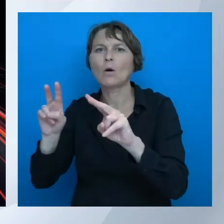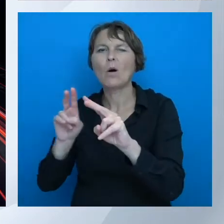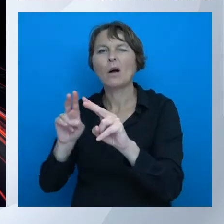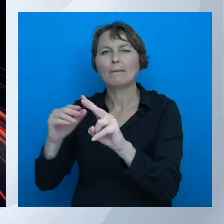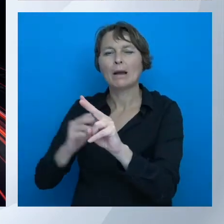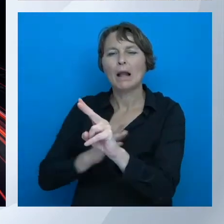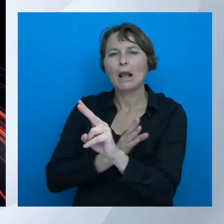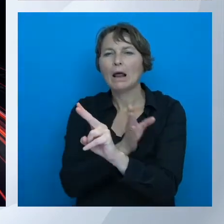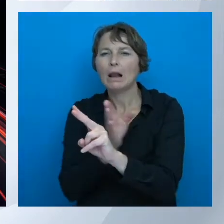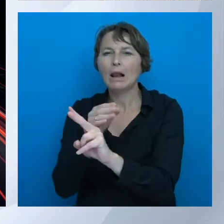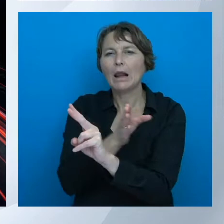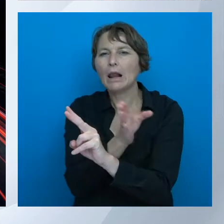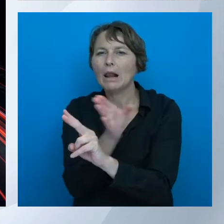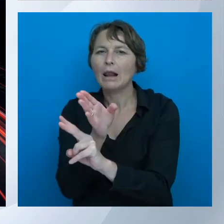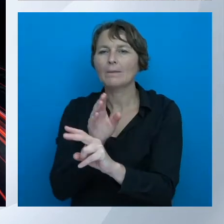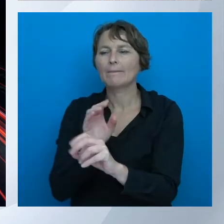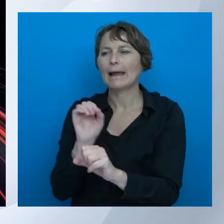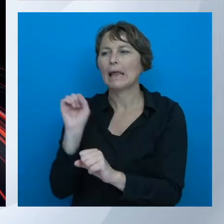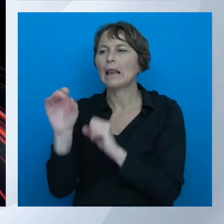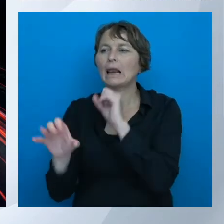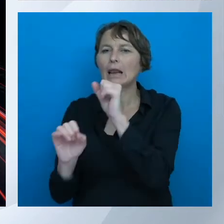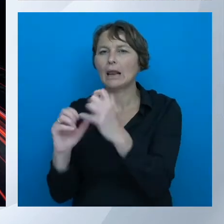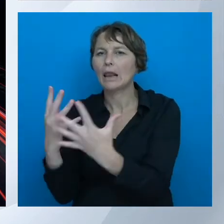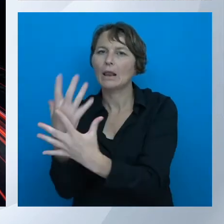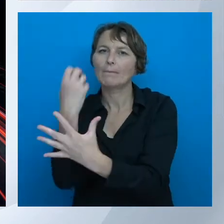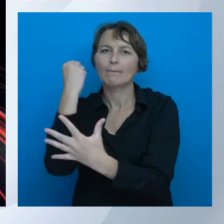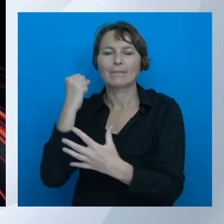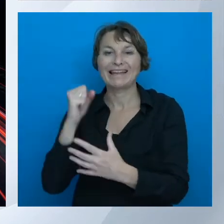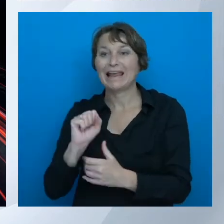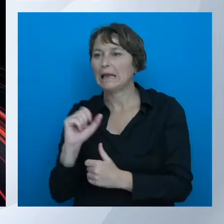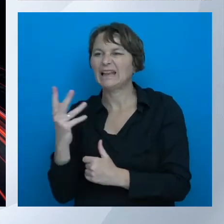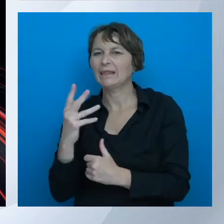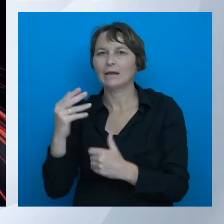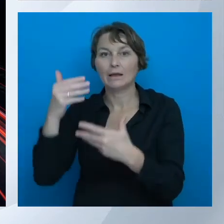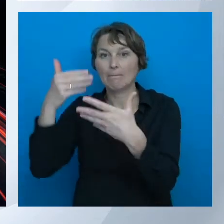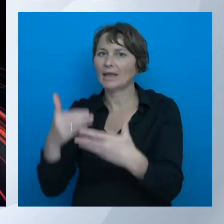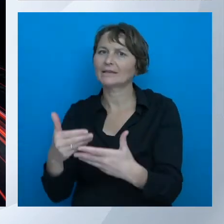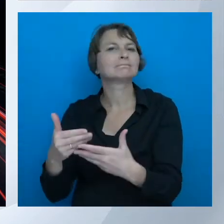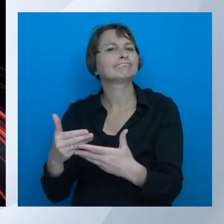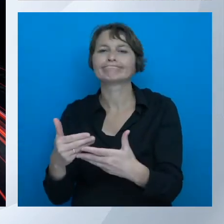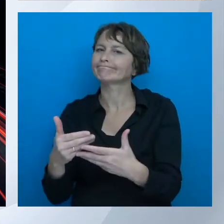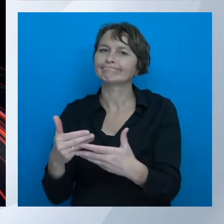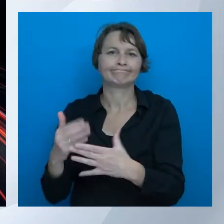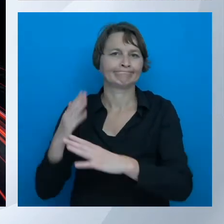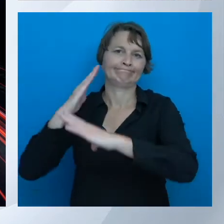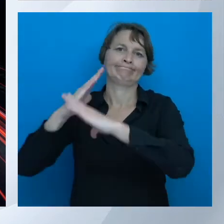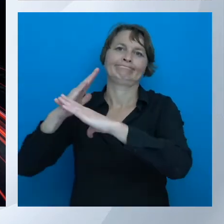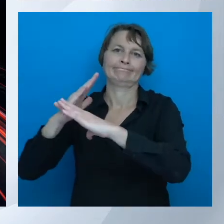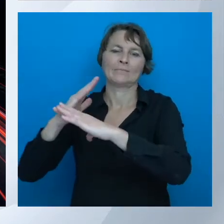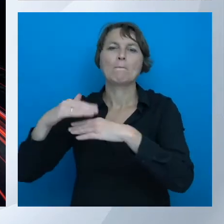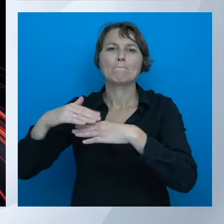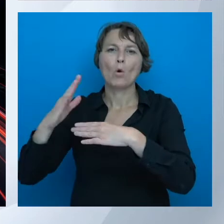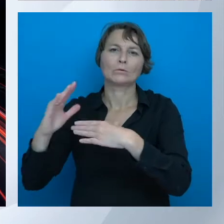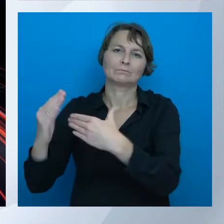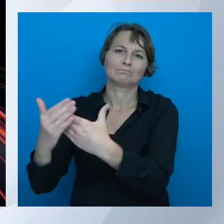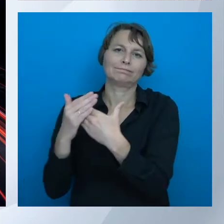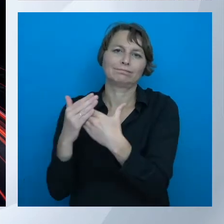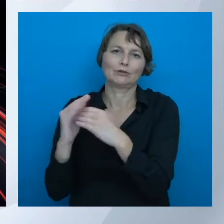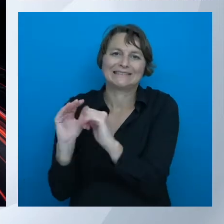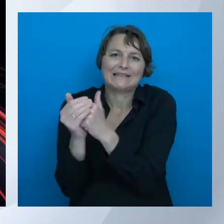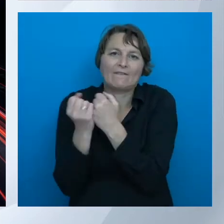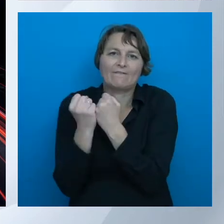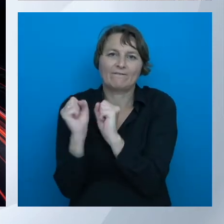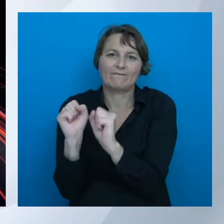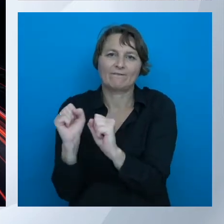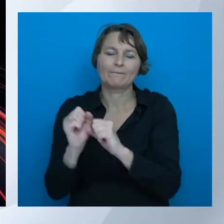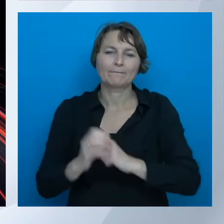or can try to hijack anything on your page. It's always going to be the most secure option available for you. It also